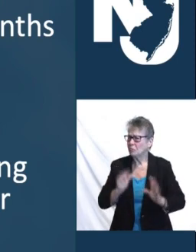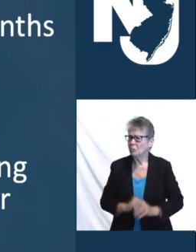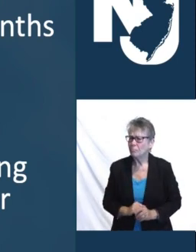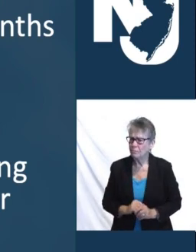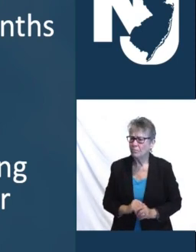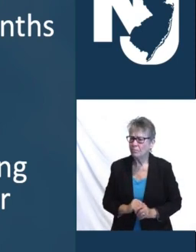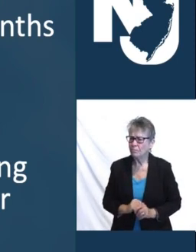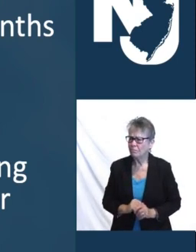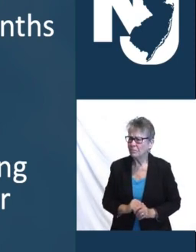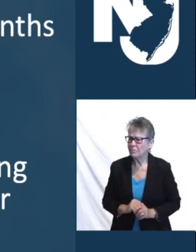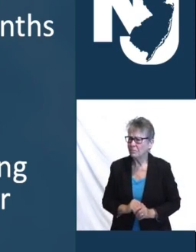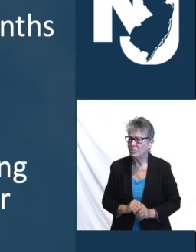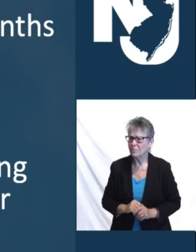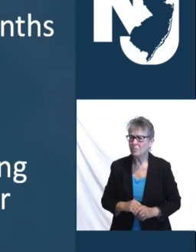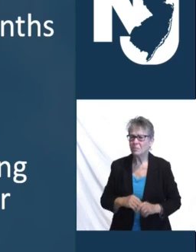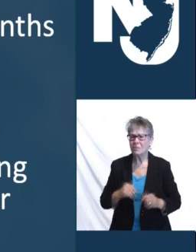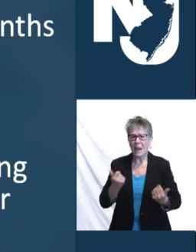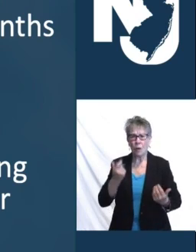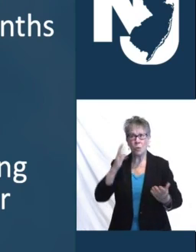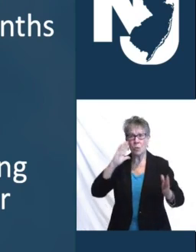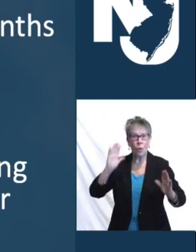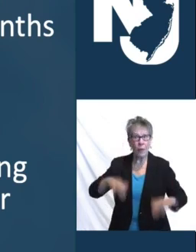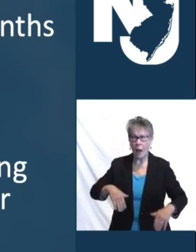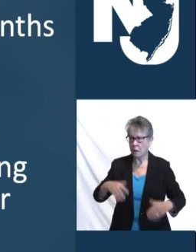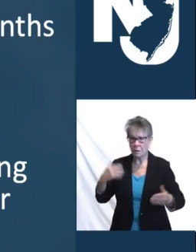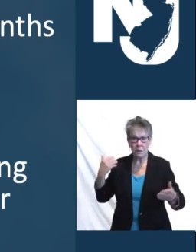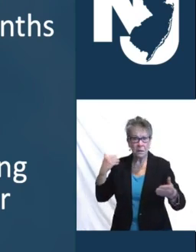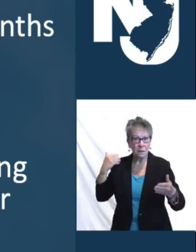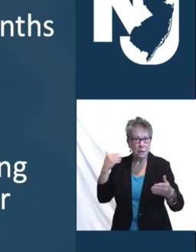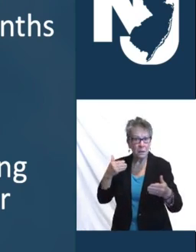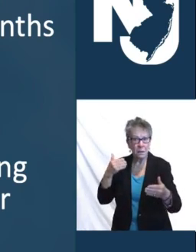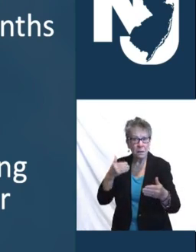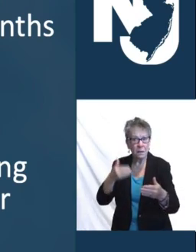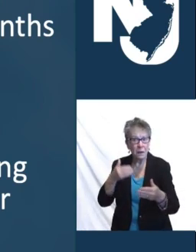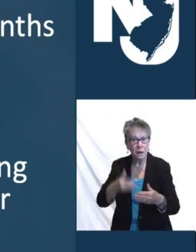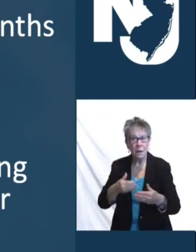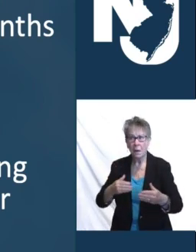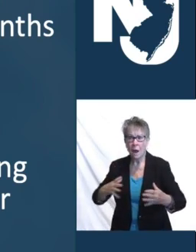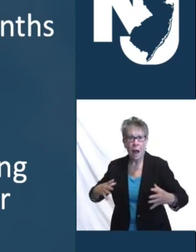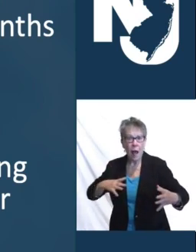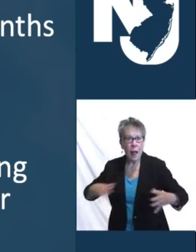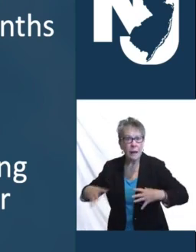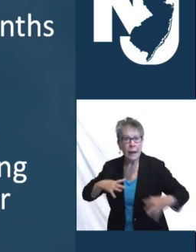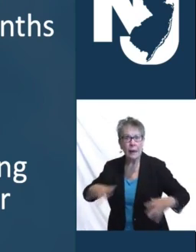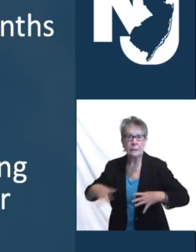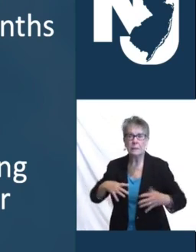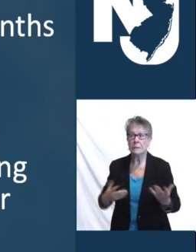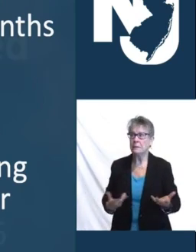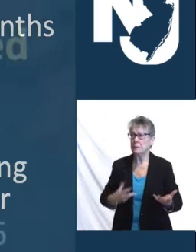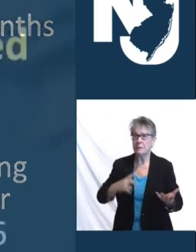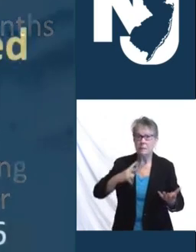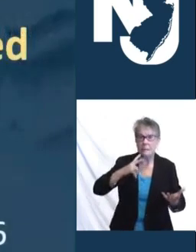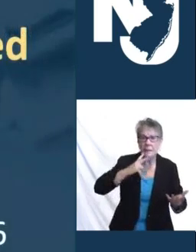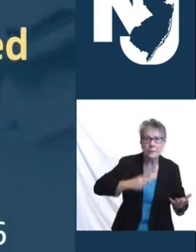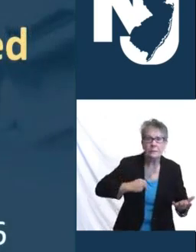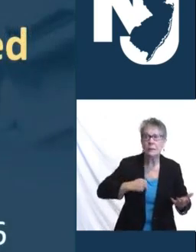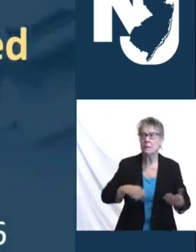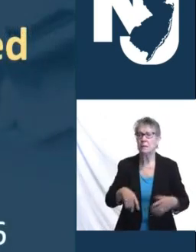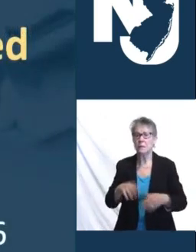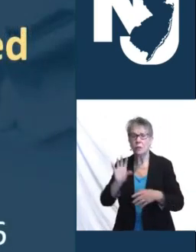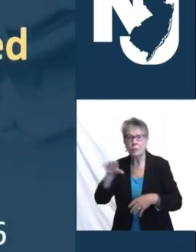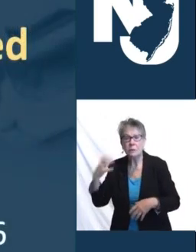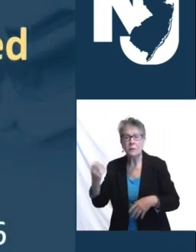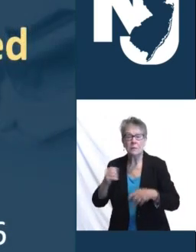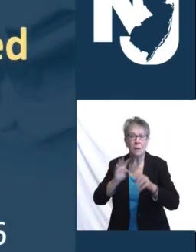holidays coming up. We need as many people boosted as possible. It's that simple. Okay, with that, we also continue to see an increase